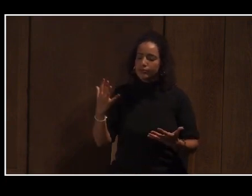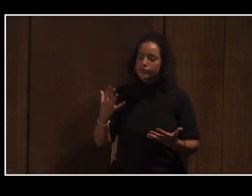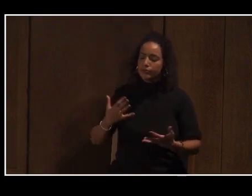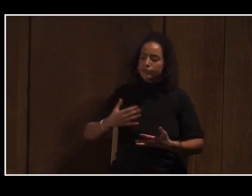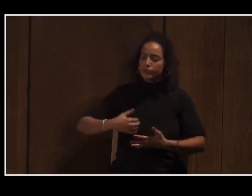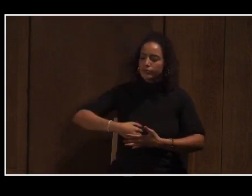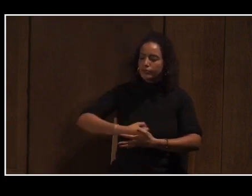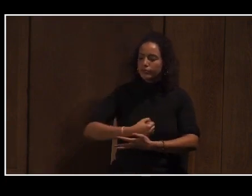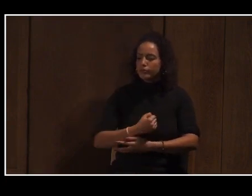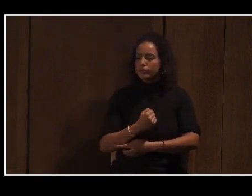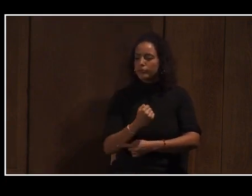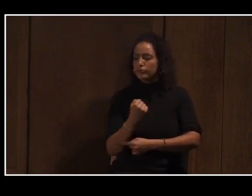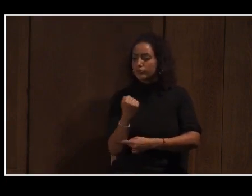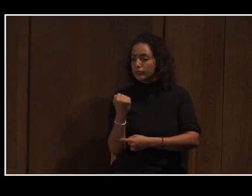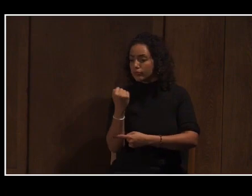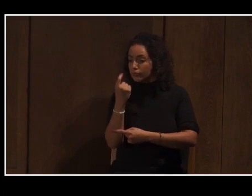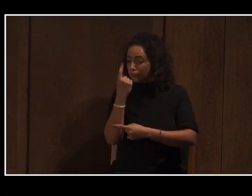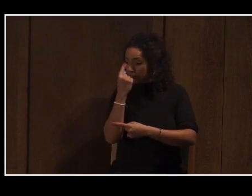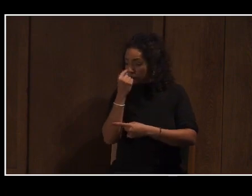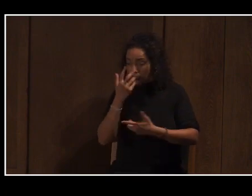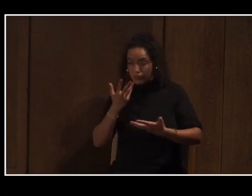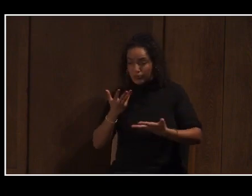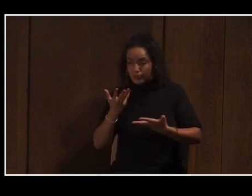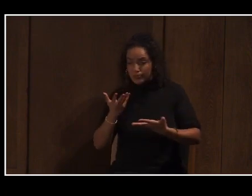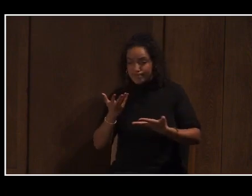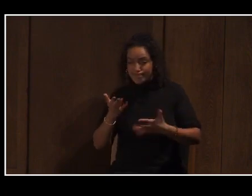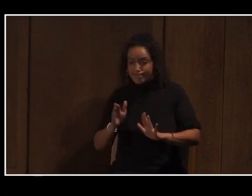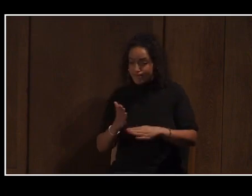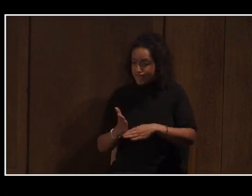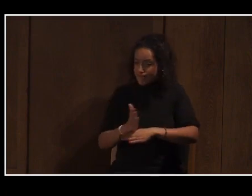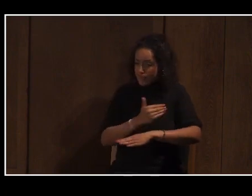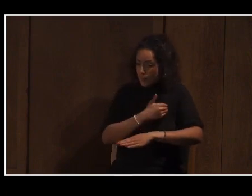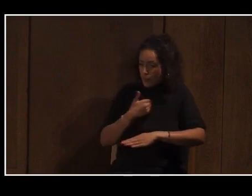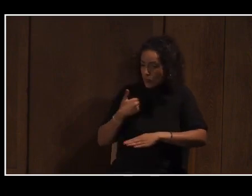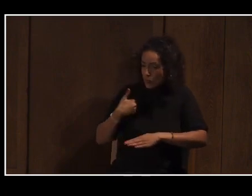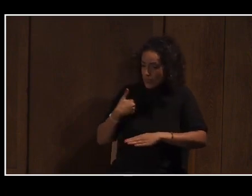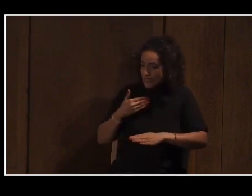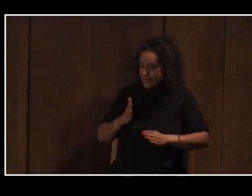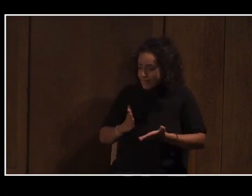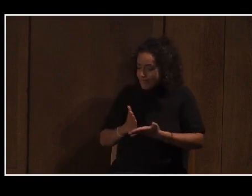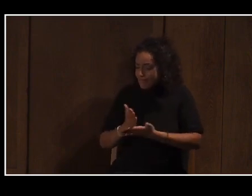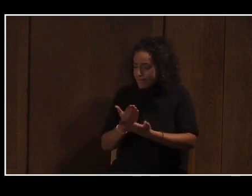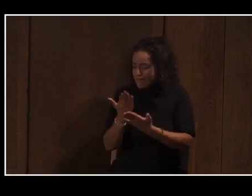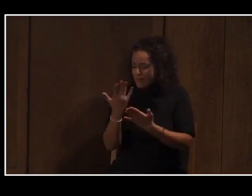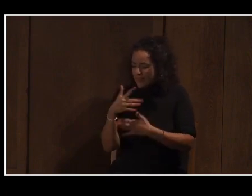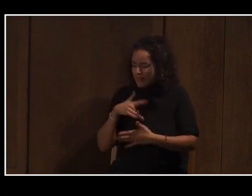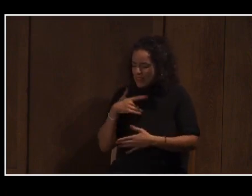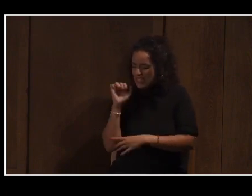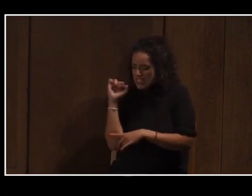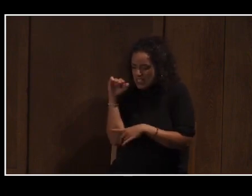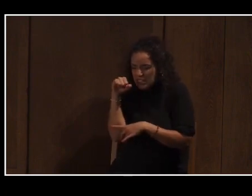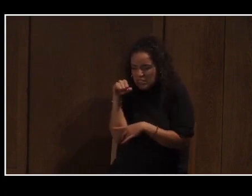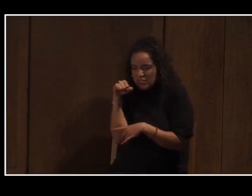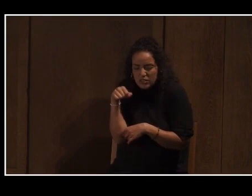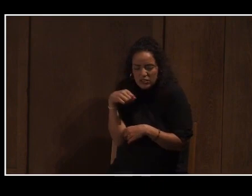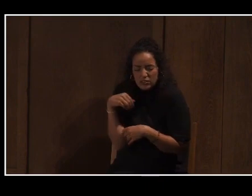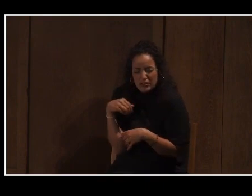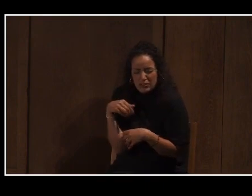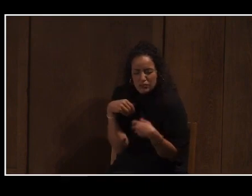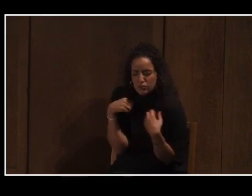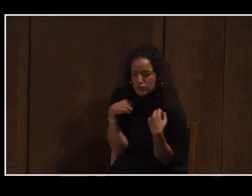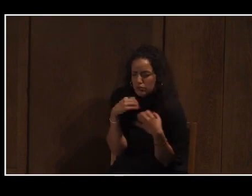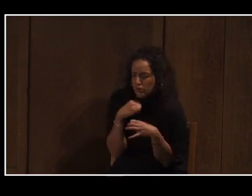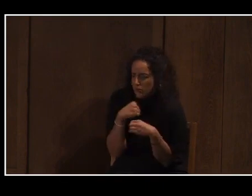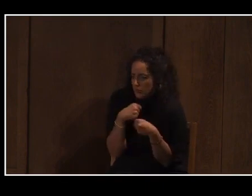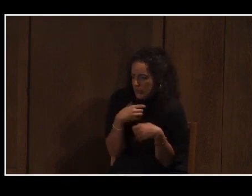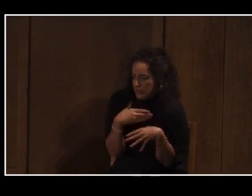been a bit scrunched or hard at work or feeling yourself smaller, take up some